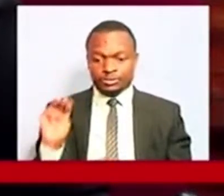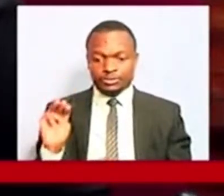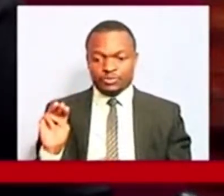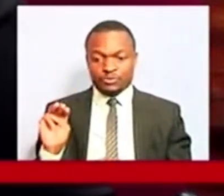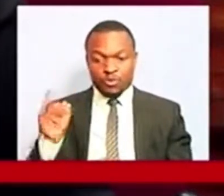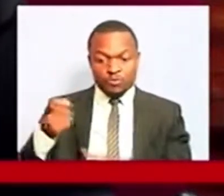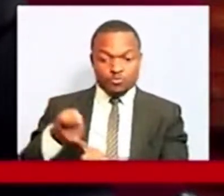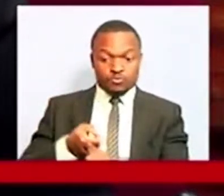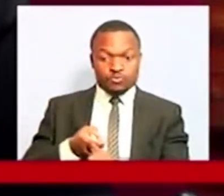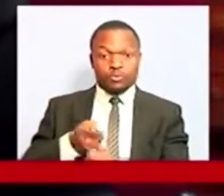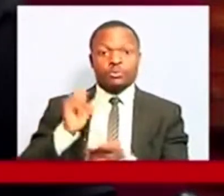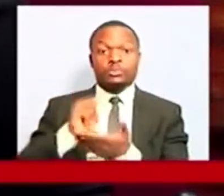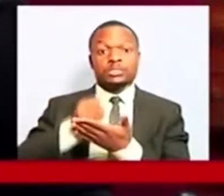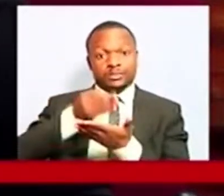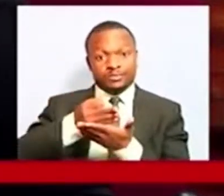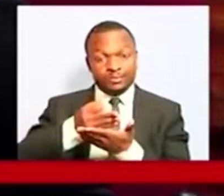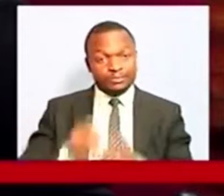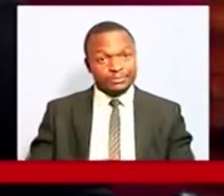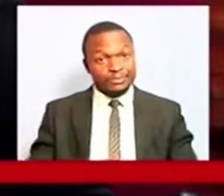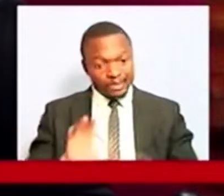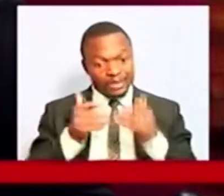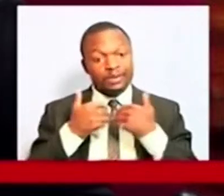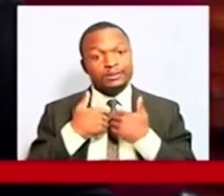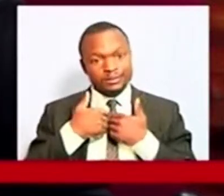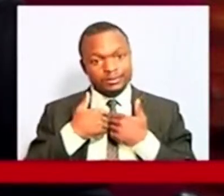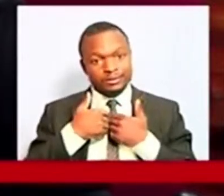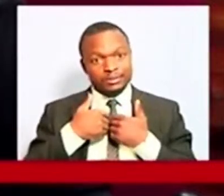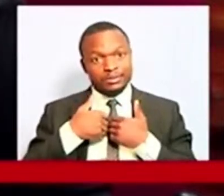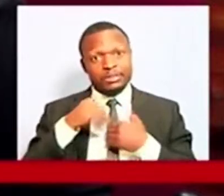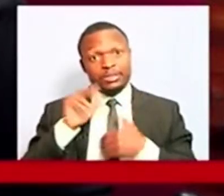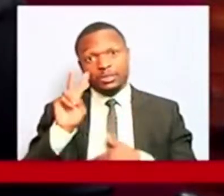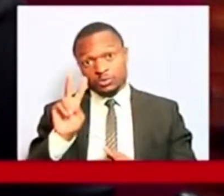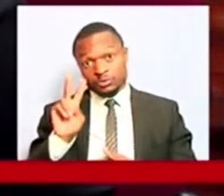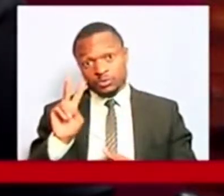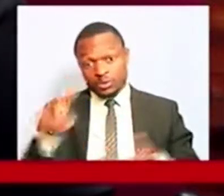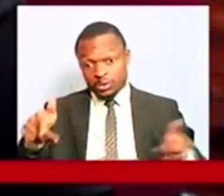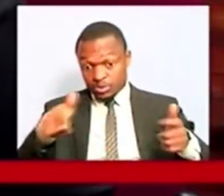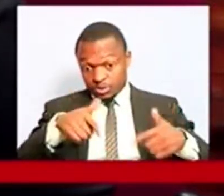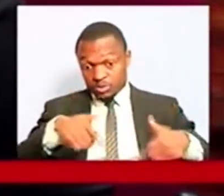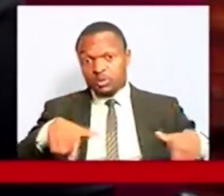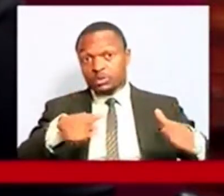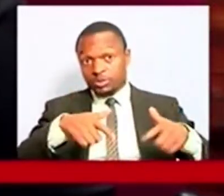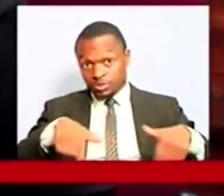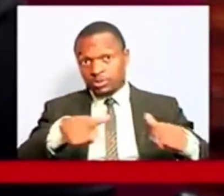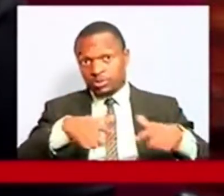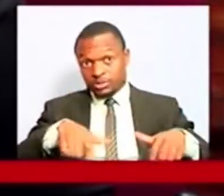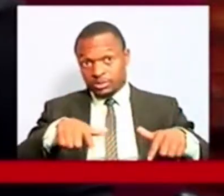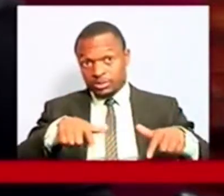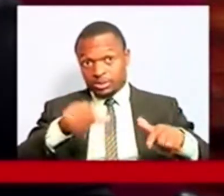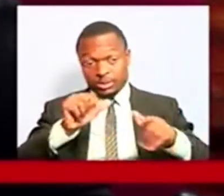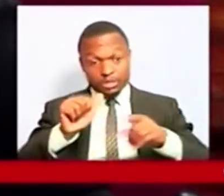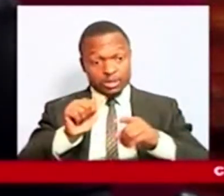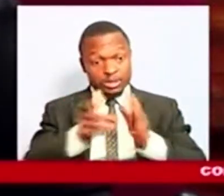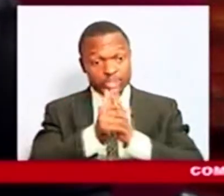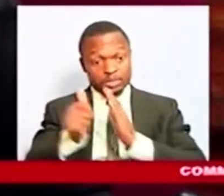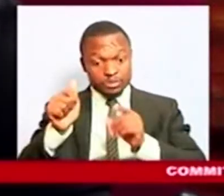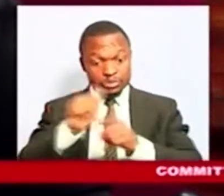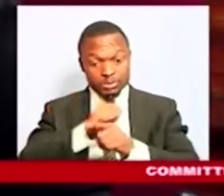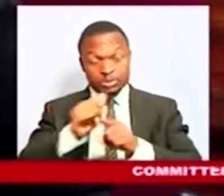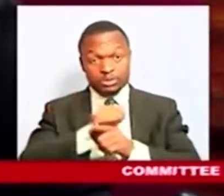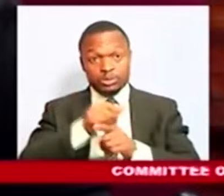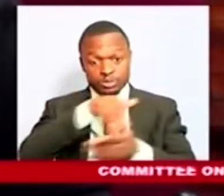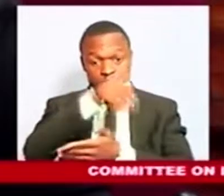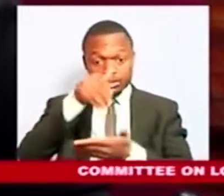kilometers from Zambia. Then we also have the 2 local skills training center in